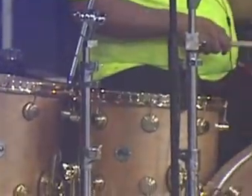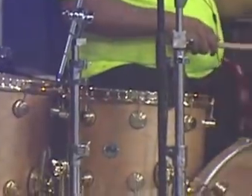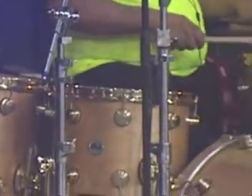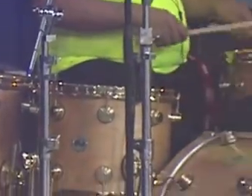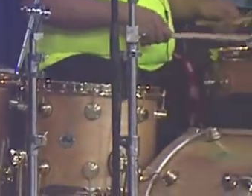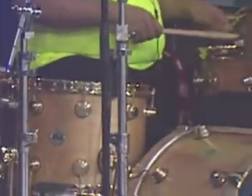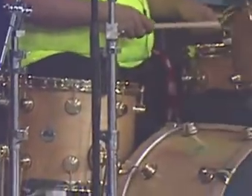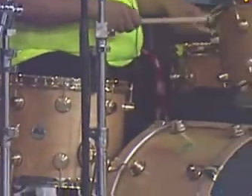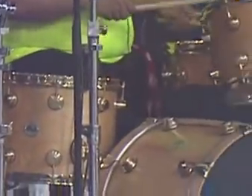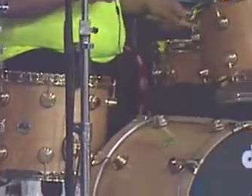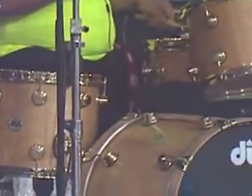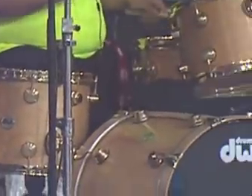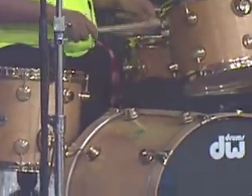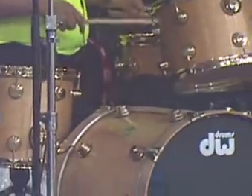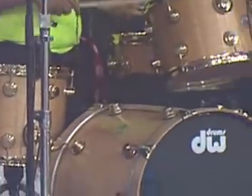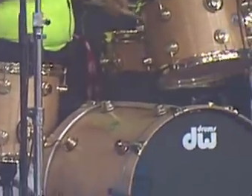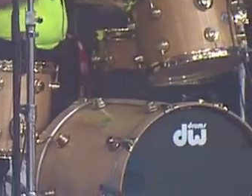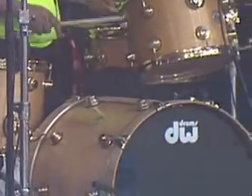released. By His grace